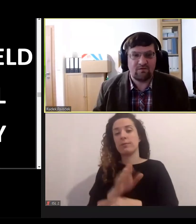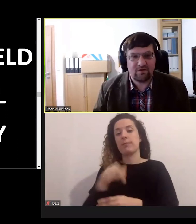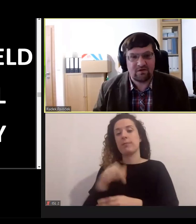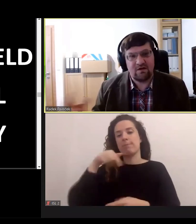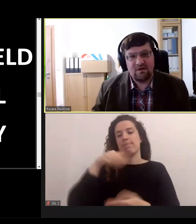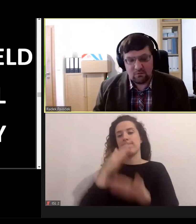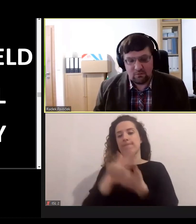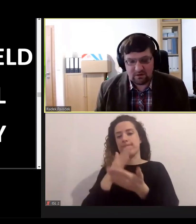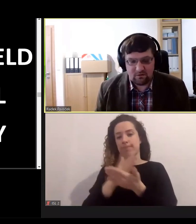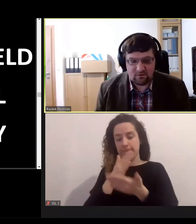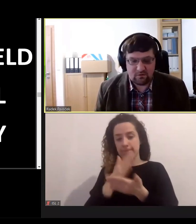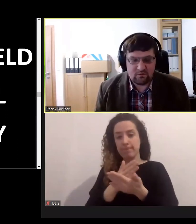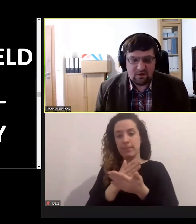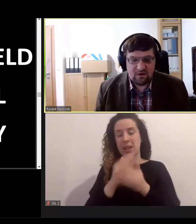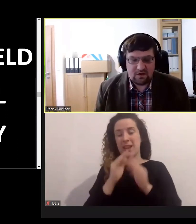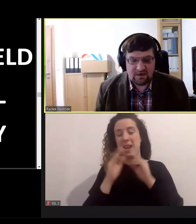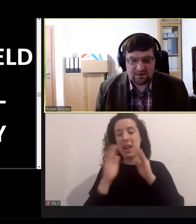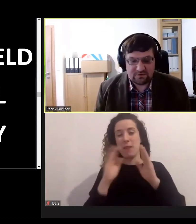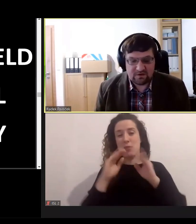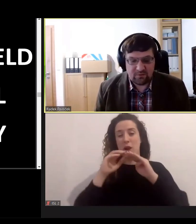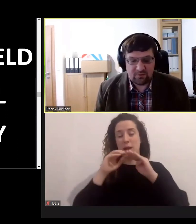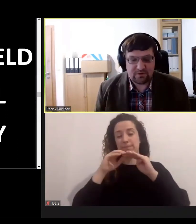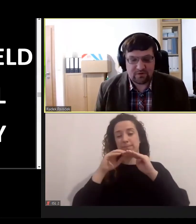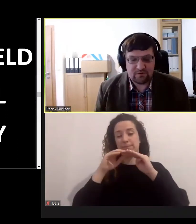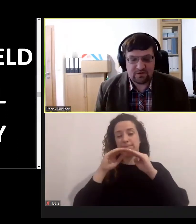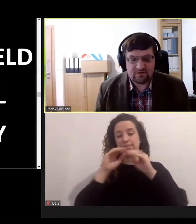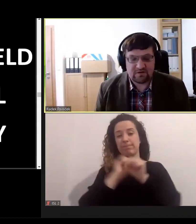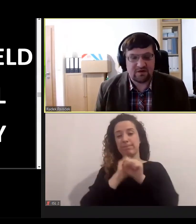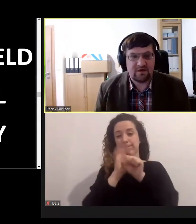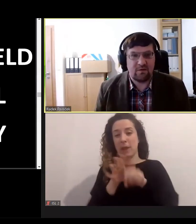goes far beyond what's